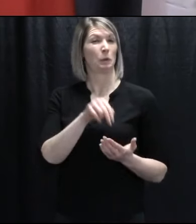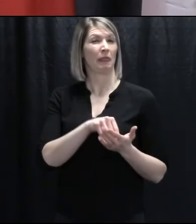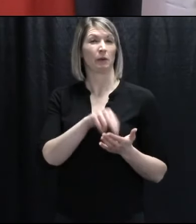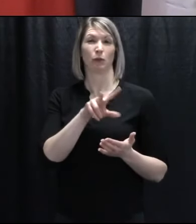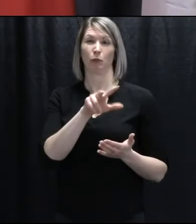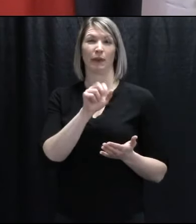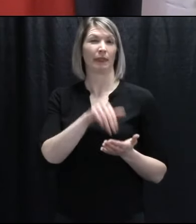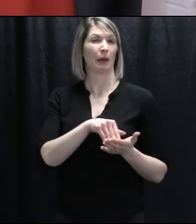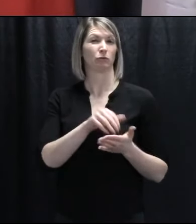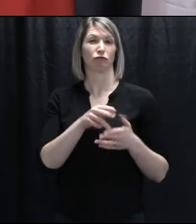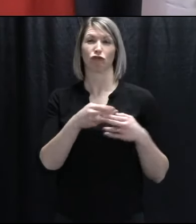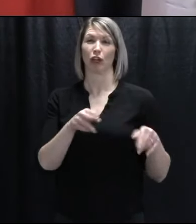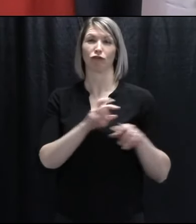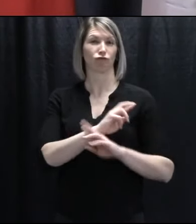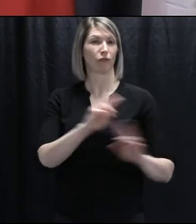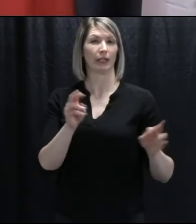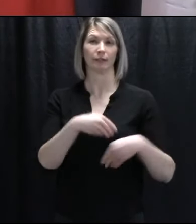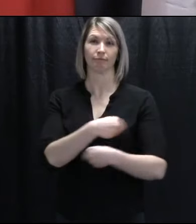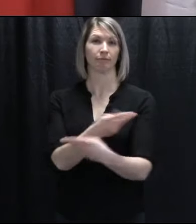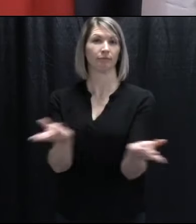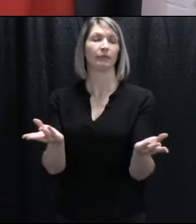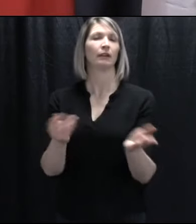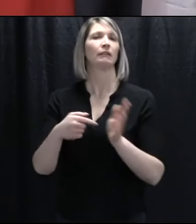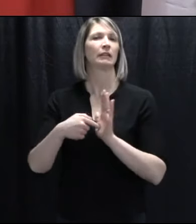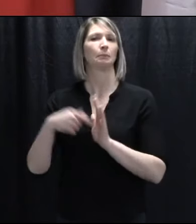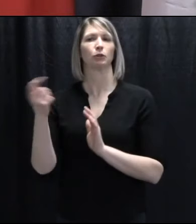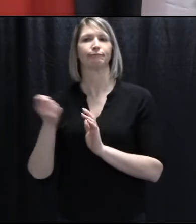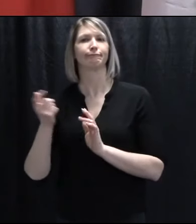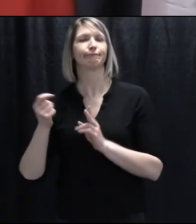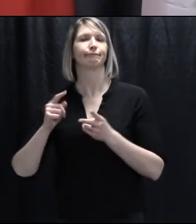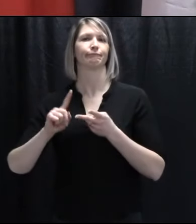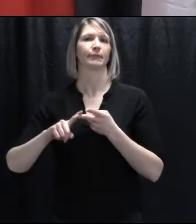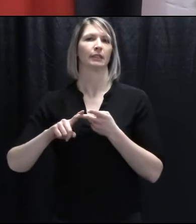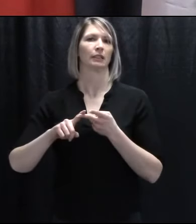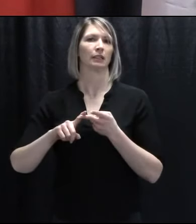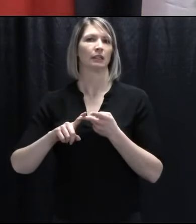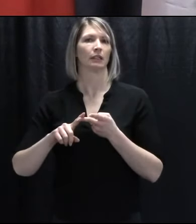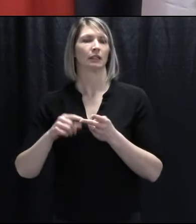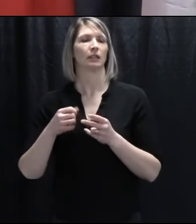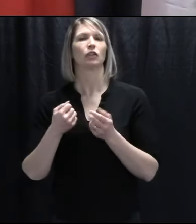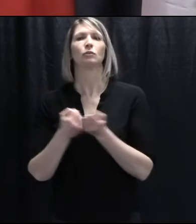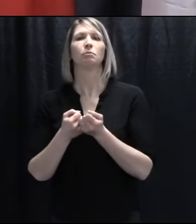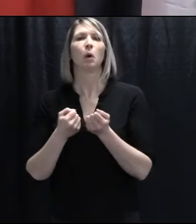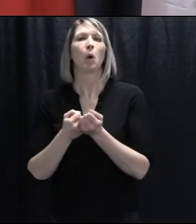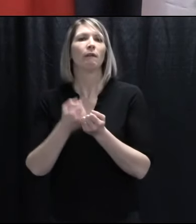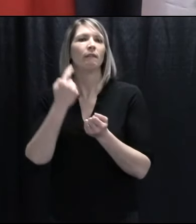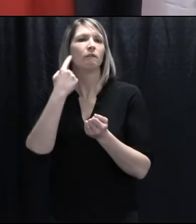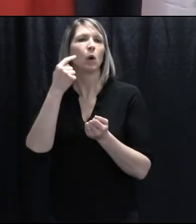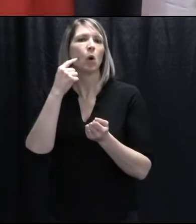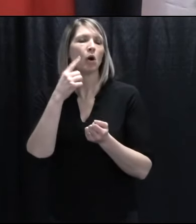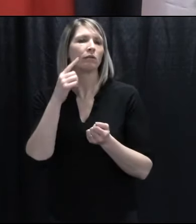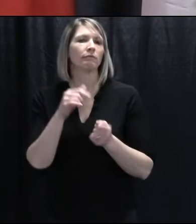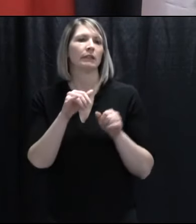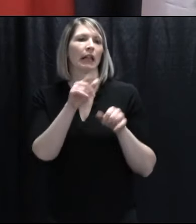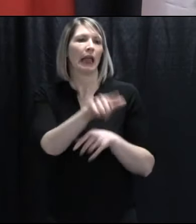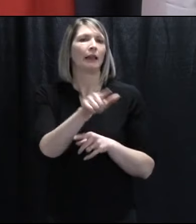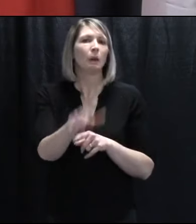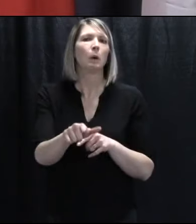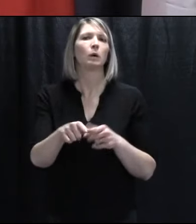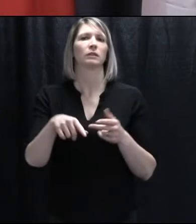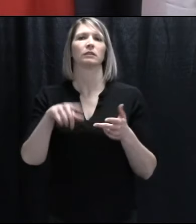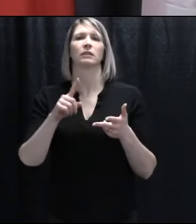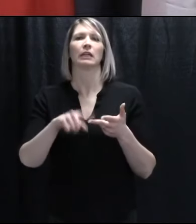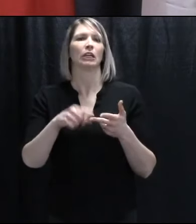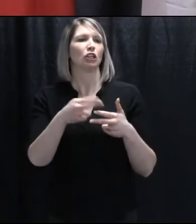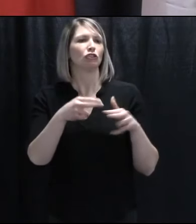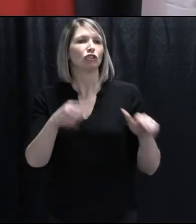provincial responsibility would be for things like income support, support enforcement, some landlords that still receive checks